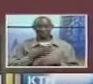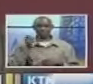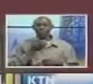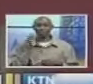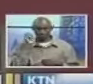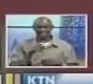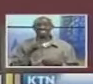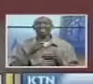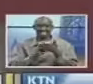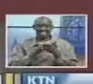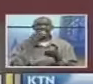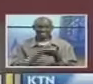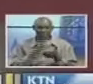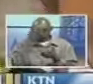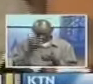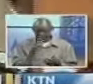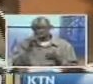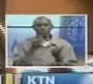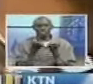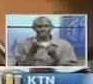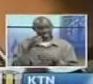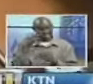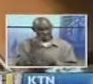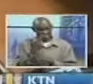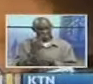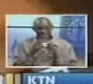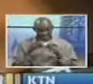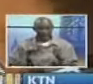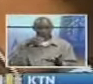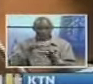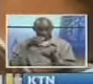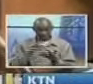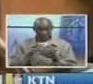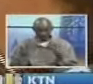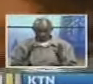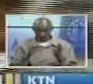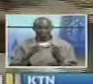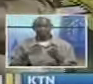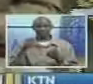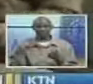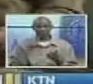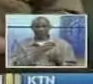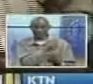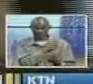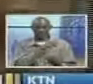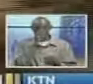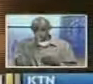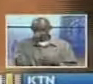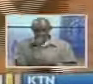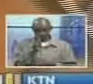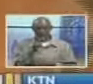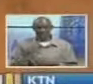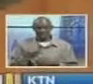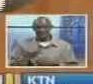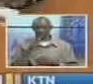letter explaining why you need the gun. After all conditions are met, the team will forward the application to the Inspector General of Police. The